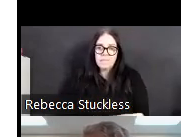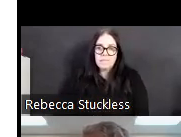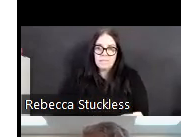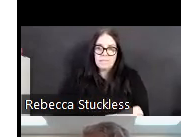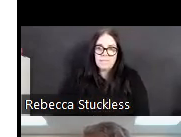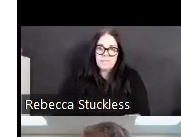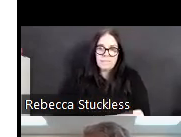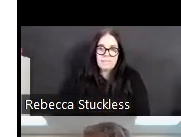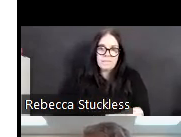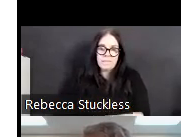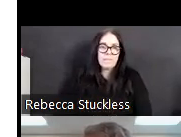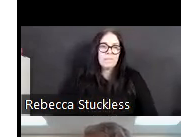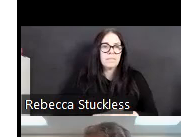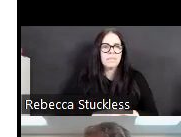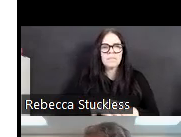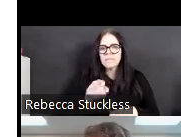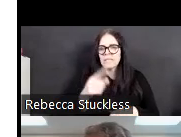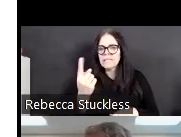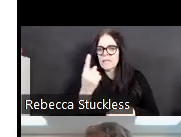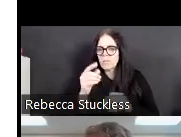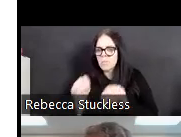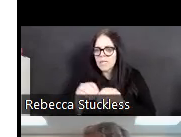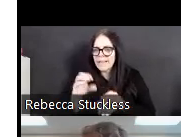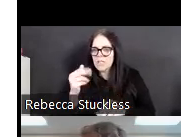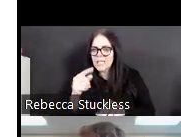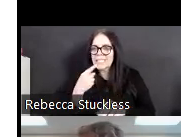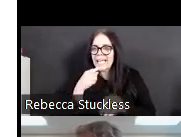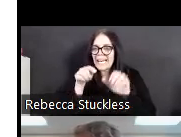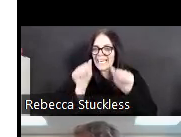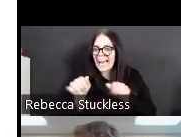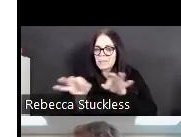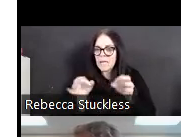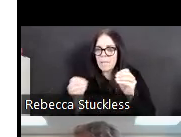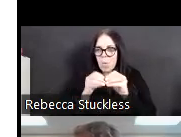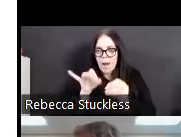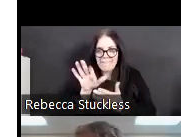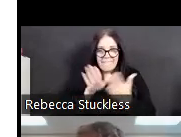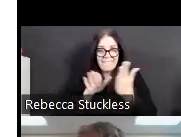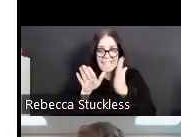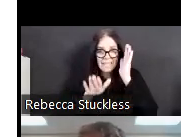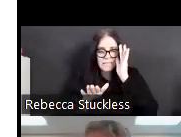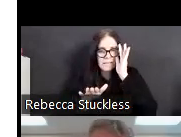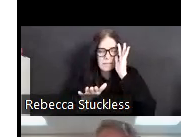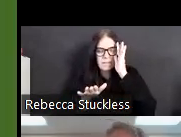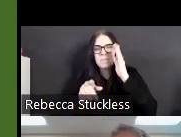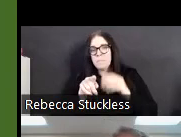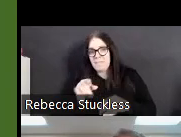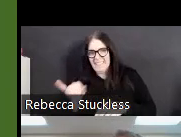I think somebody put in the chat, can you explain a little bit more of your face-to-face? Is that what it was? I didn't get Yes, that. that's what.